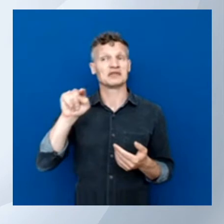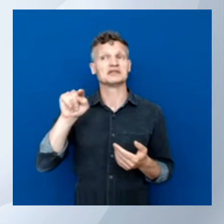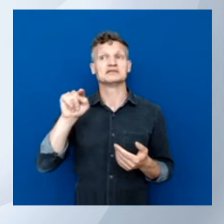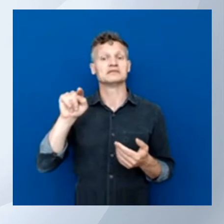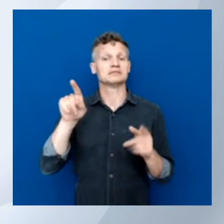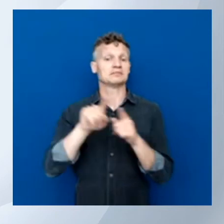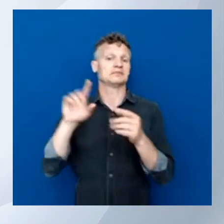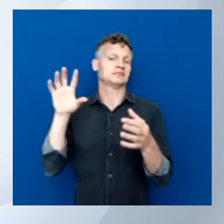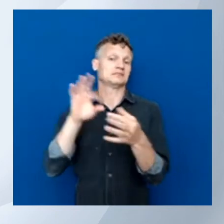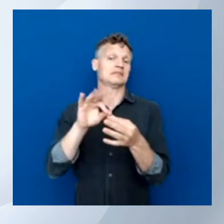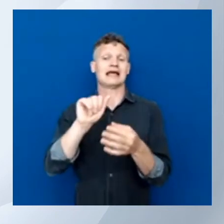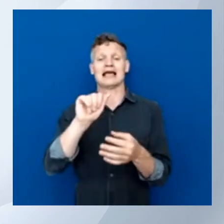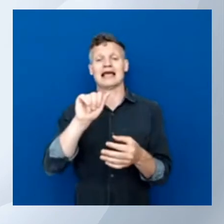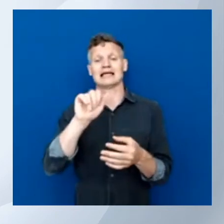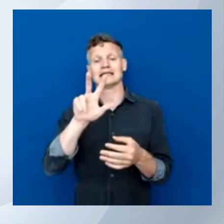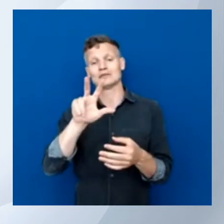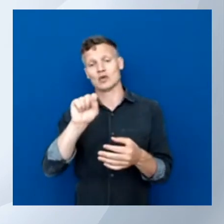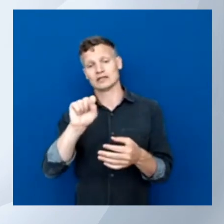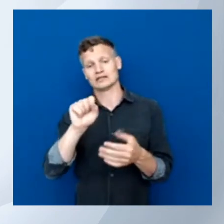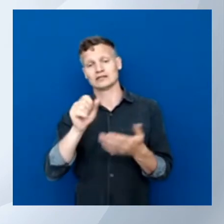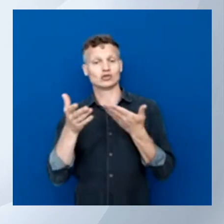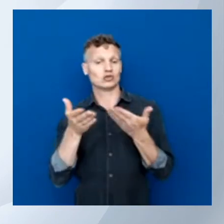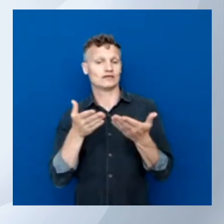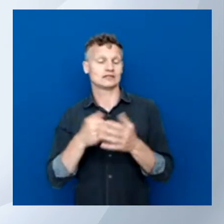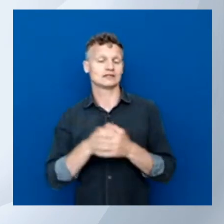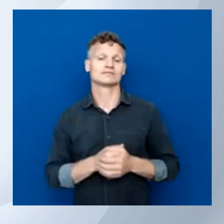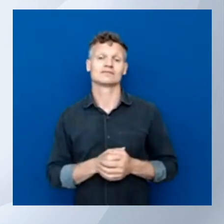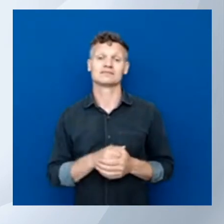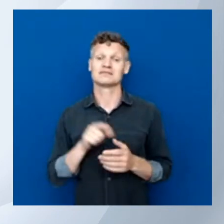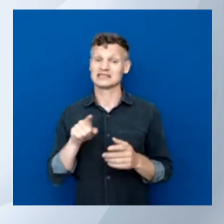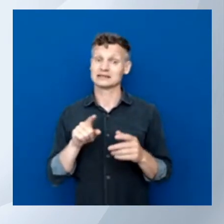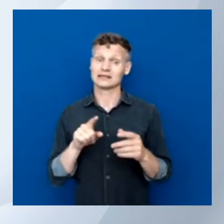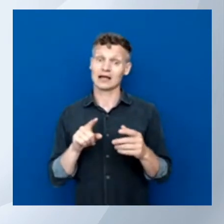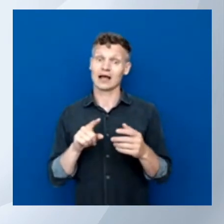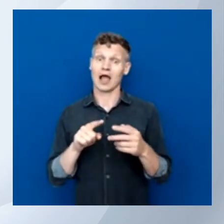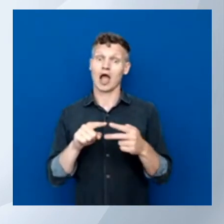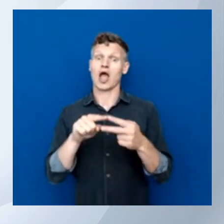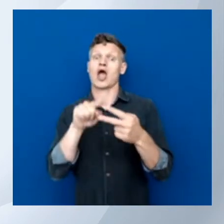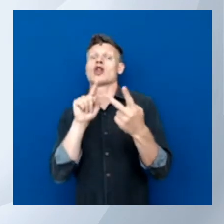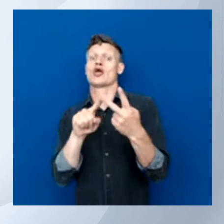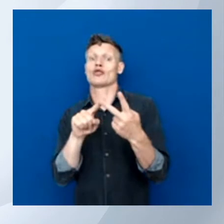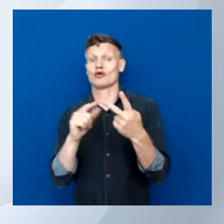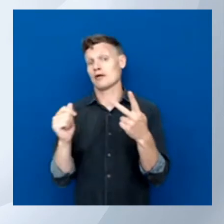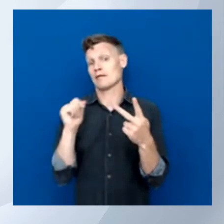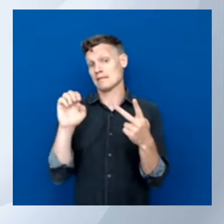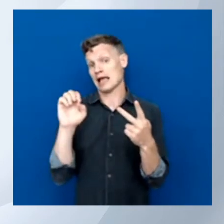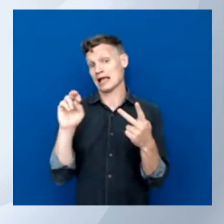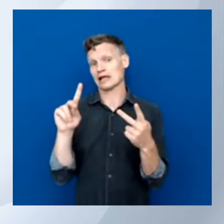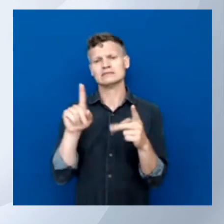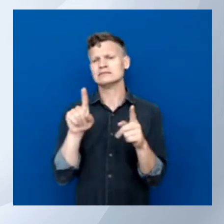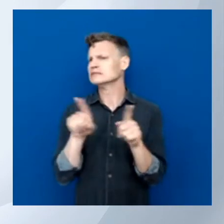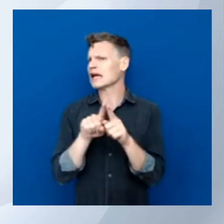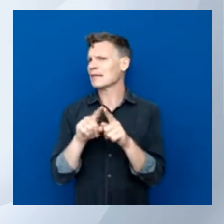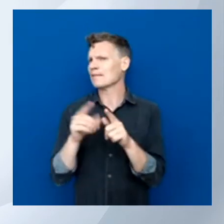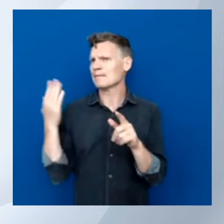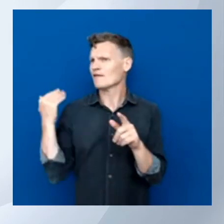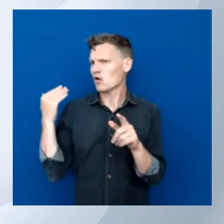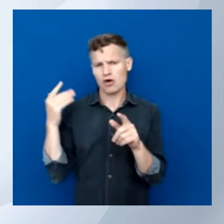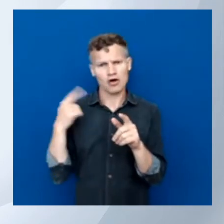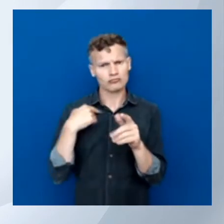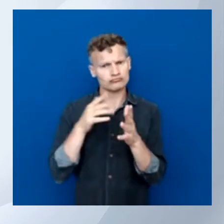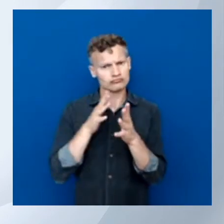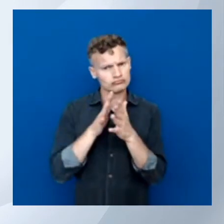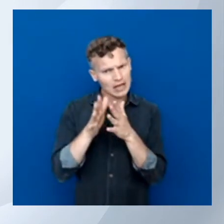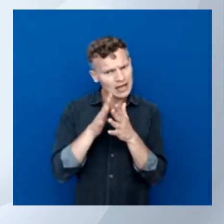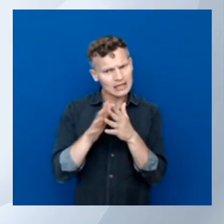Where's it gone? There we go. So that's another backend pool that I've created. It's using the same settings as everything else was using